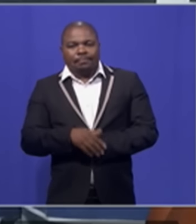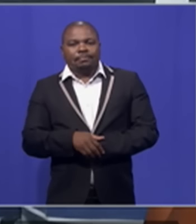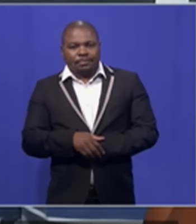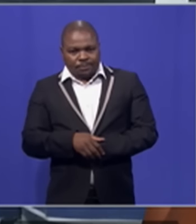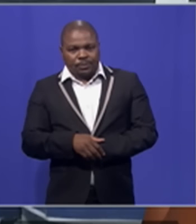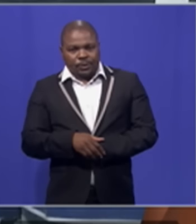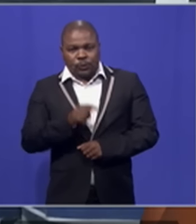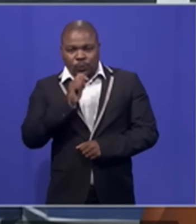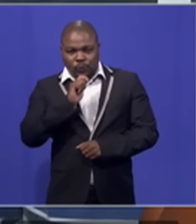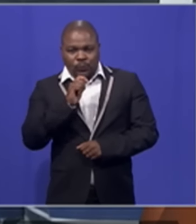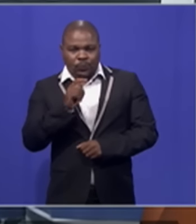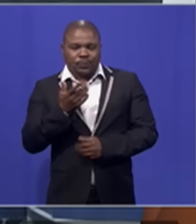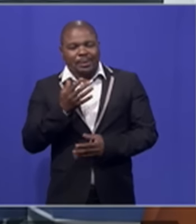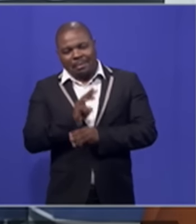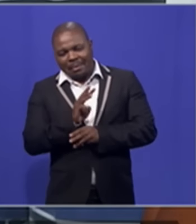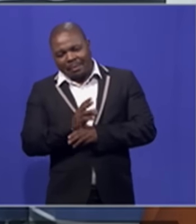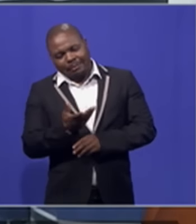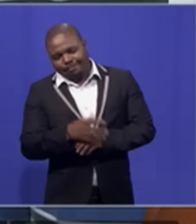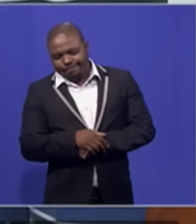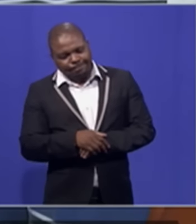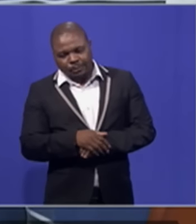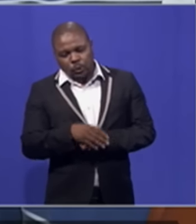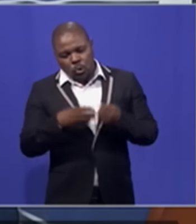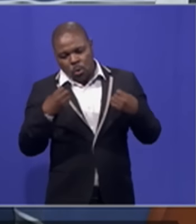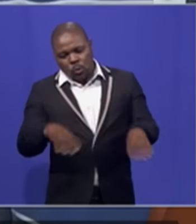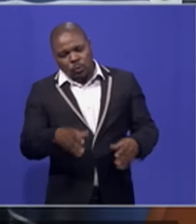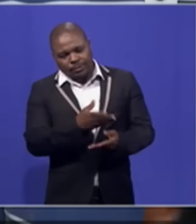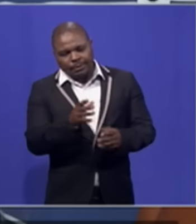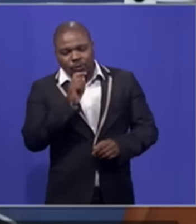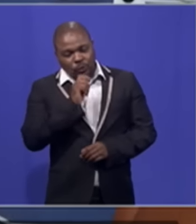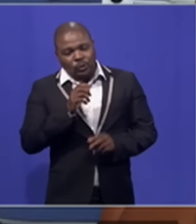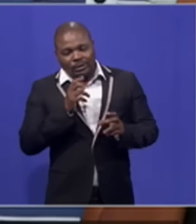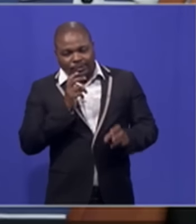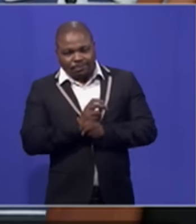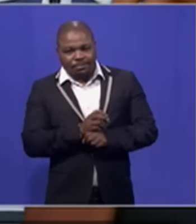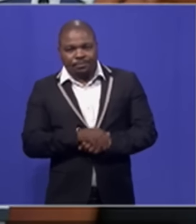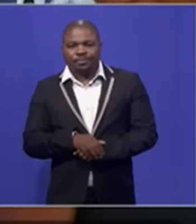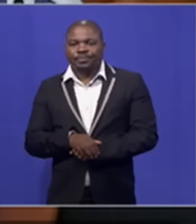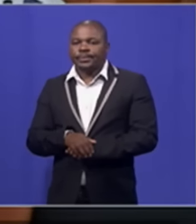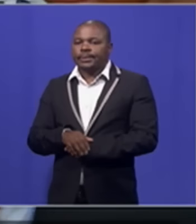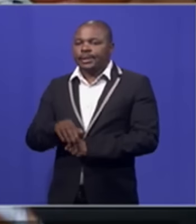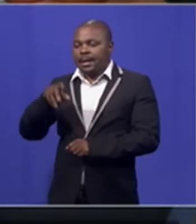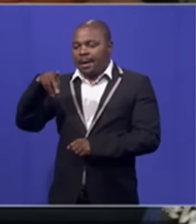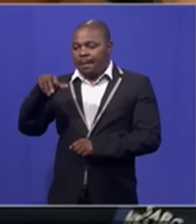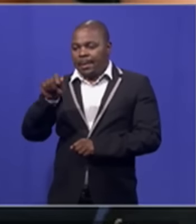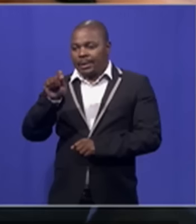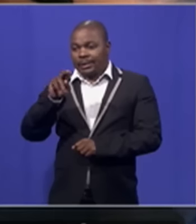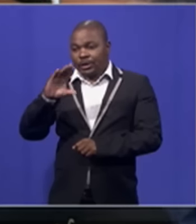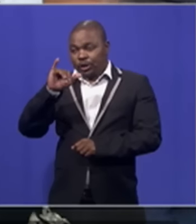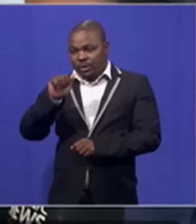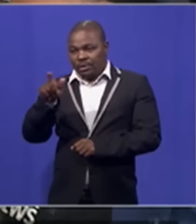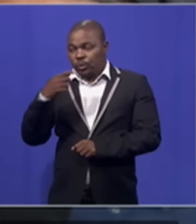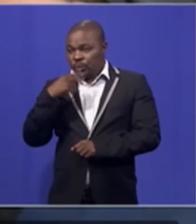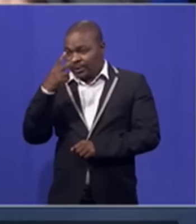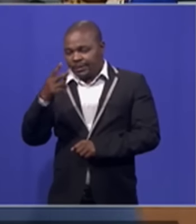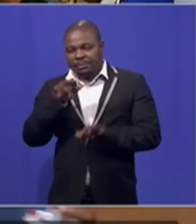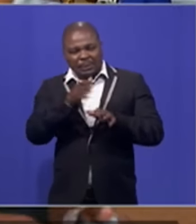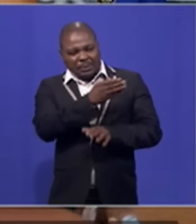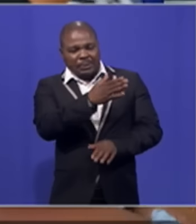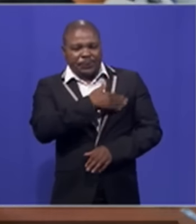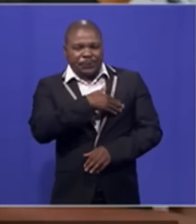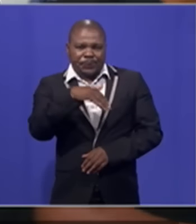life re lahlehetswe mama re lahlehetswe ya hota ka leboha Patricia Tshidiso wa bona he dipelo di